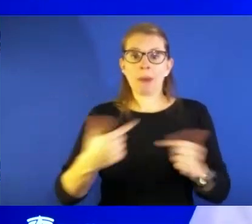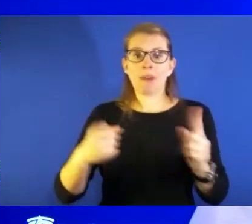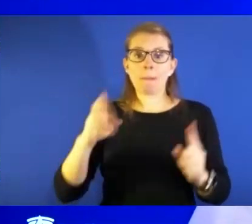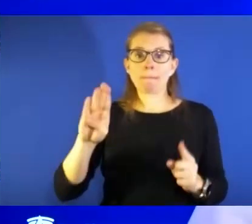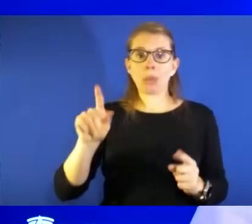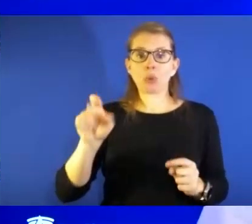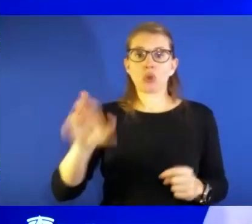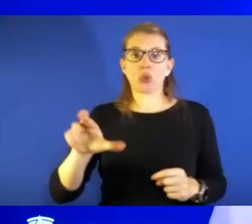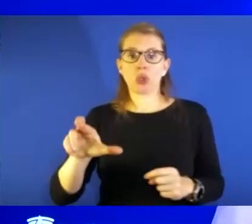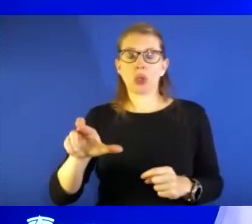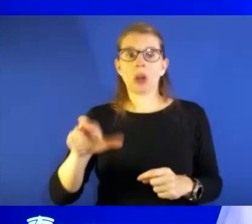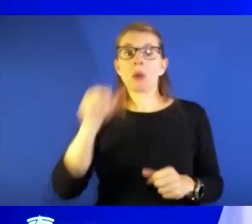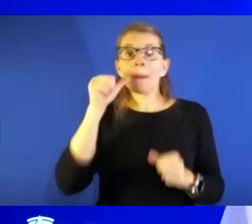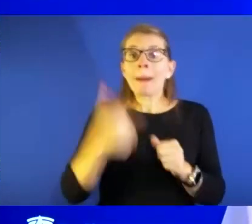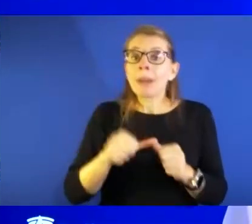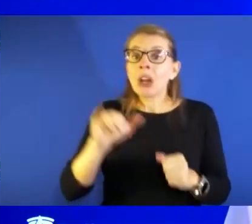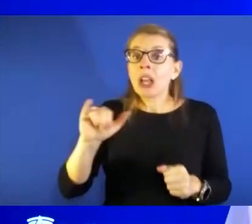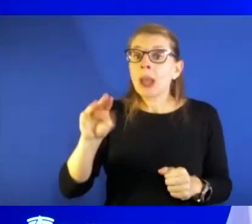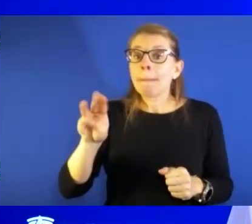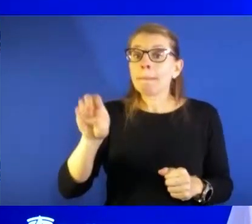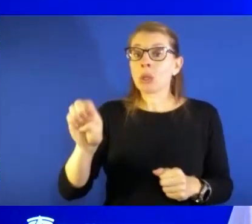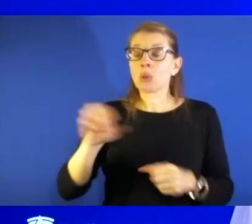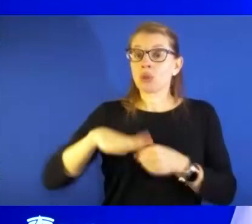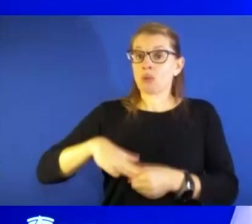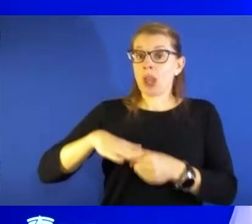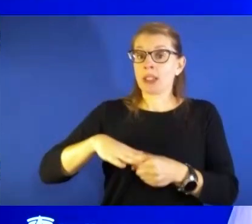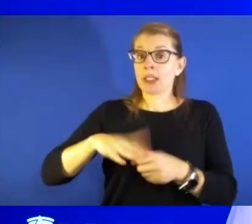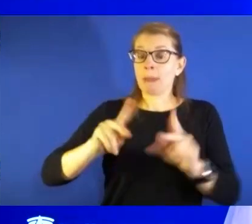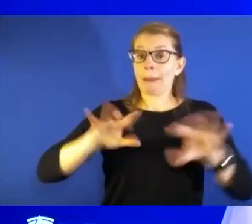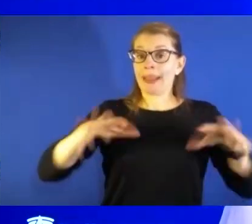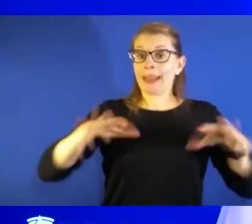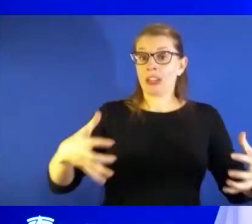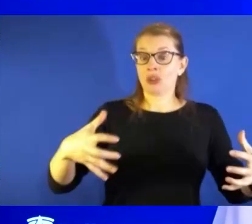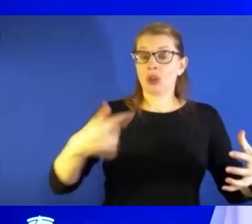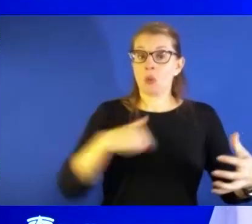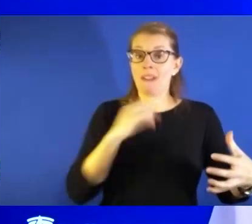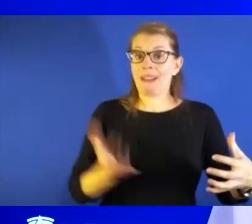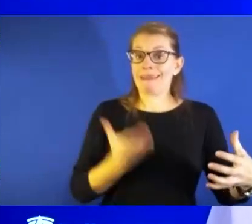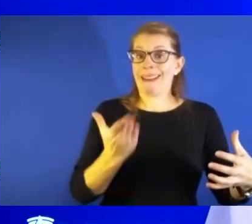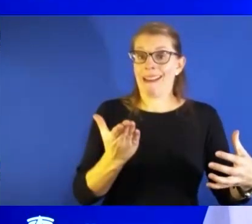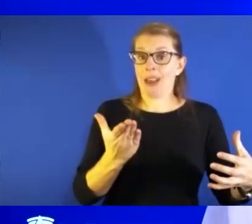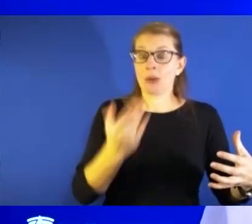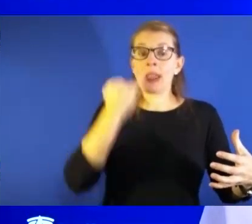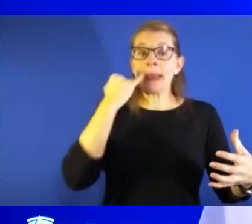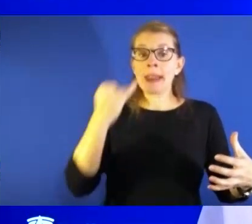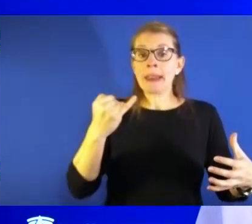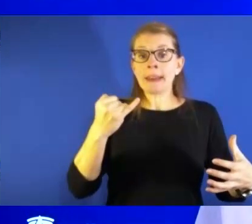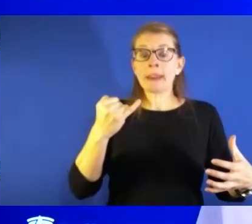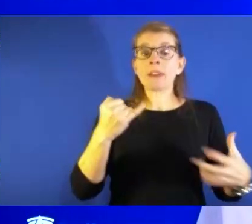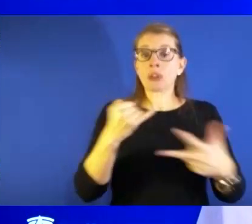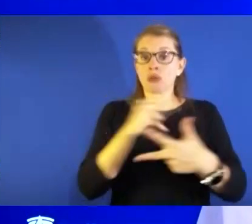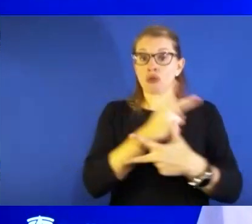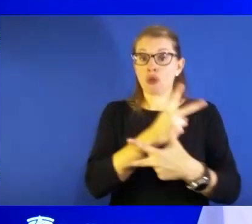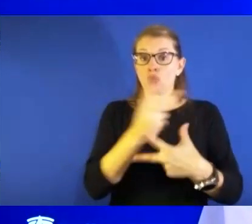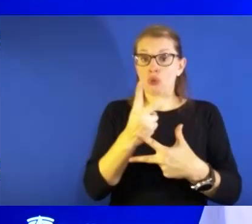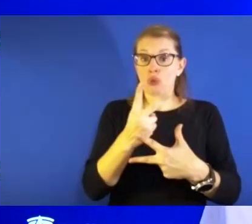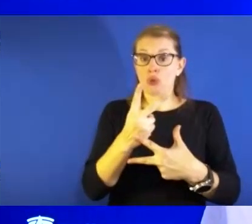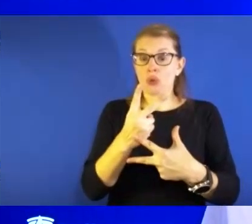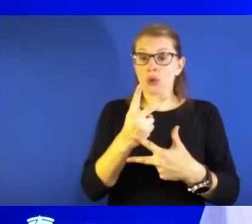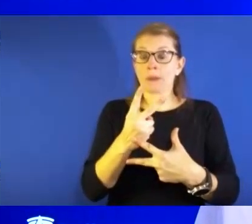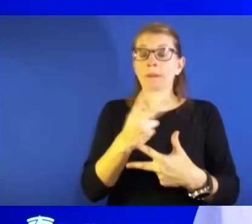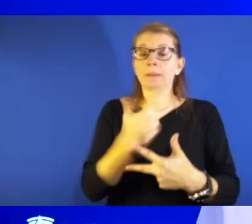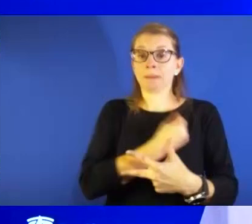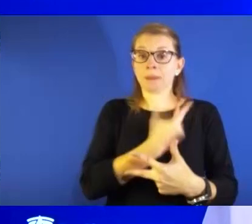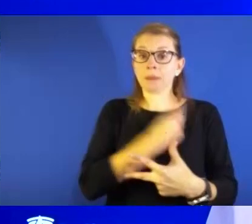So remember, the immune suppressed population we have allowed to have, if you got your 2 vaccines, doses of